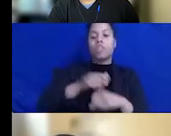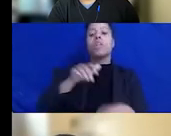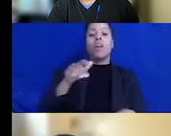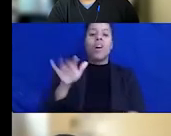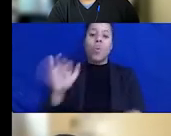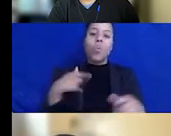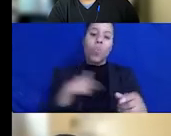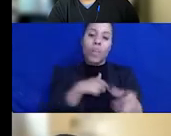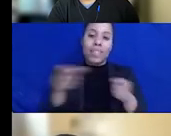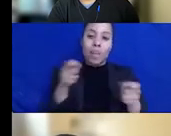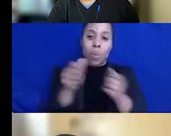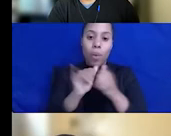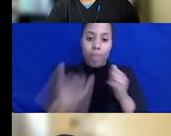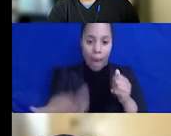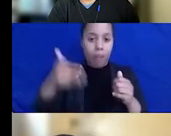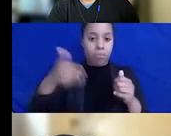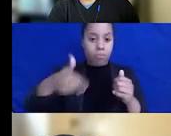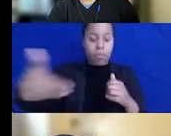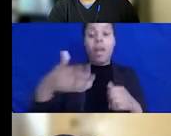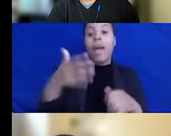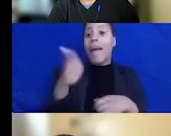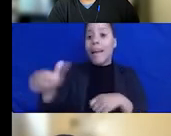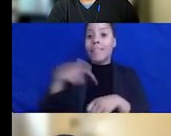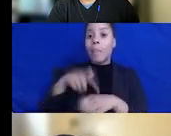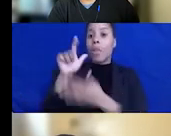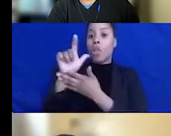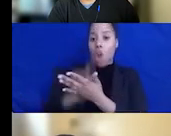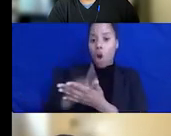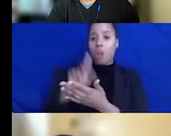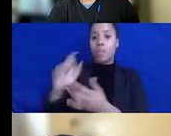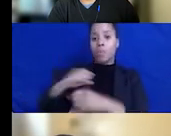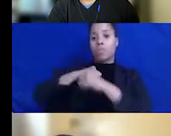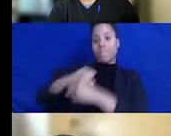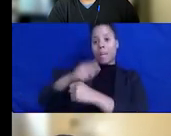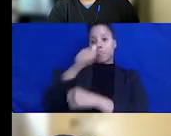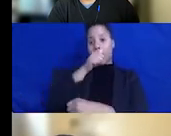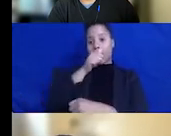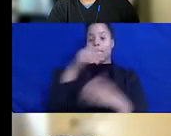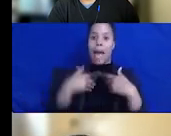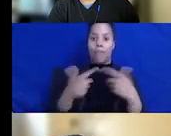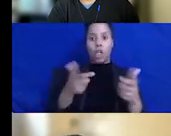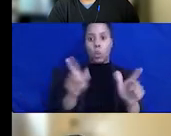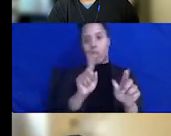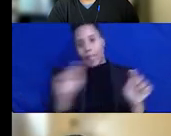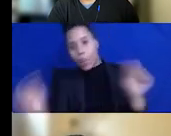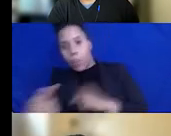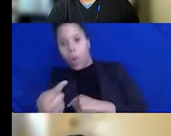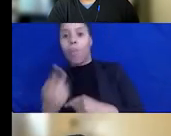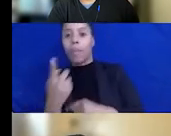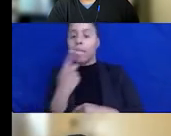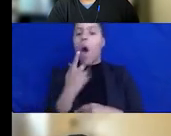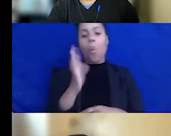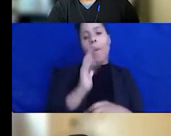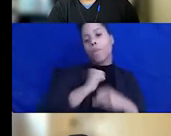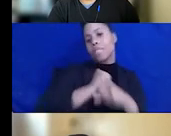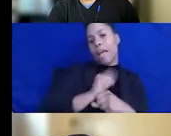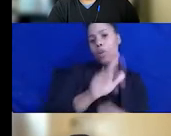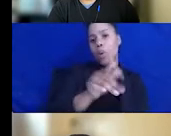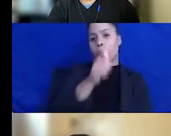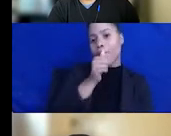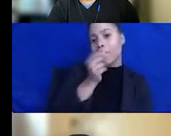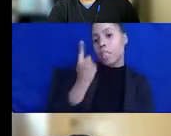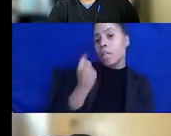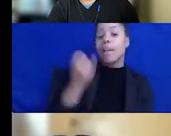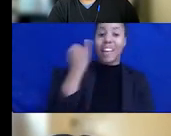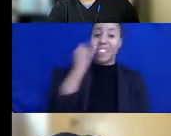law that is supposed to be privacy protecting, there's a huge loophole that says, you know, yeah, we'll protect your privacy unless it's a matter of national security. And they